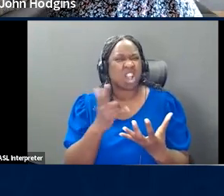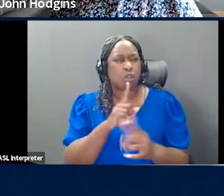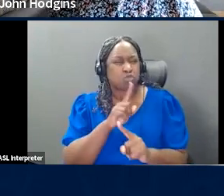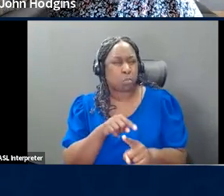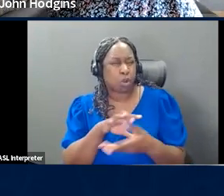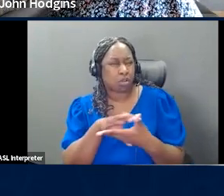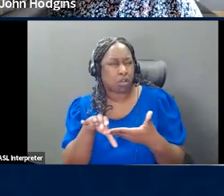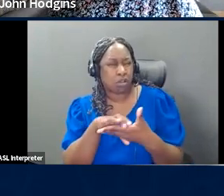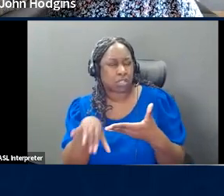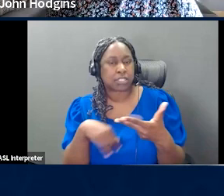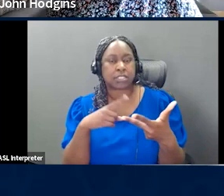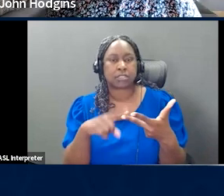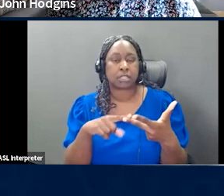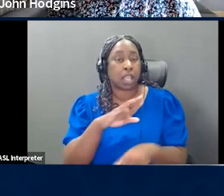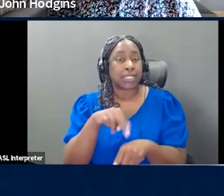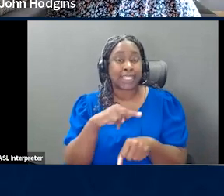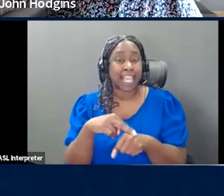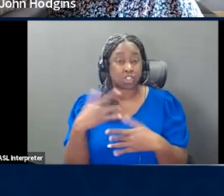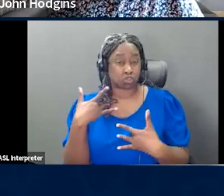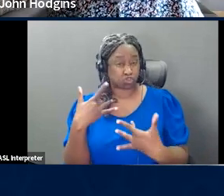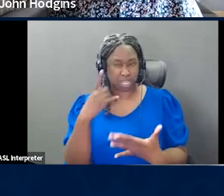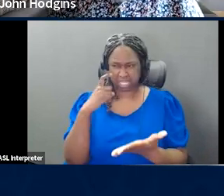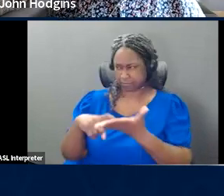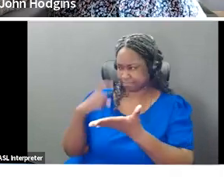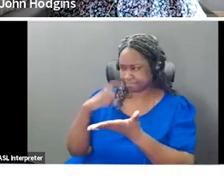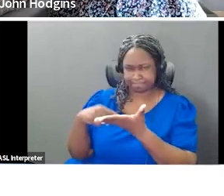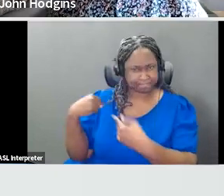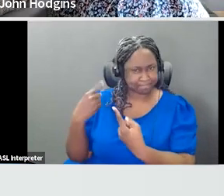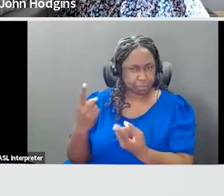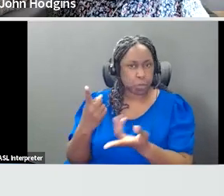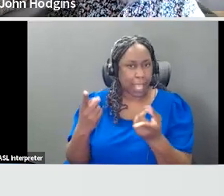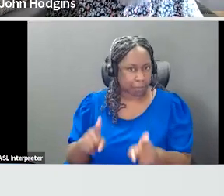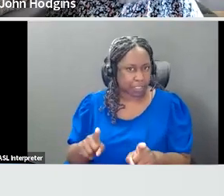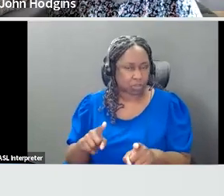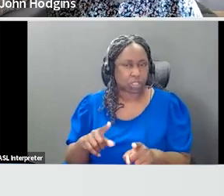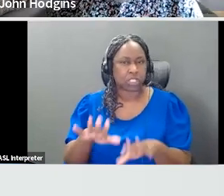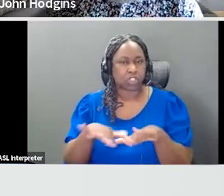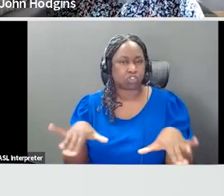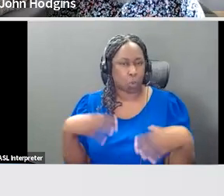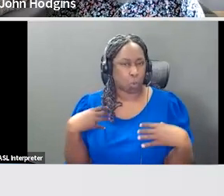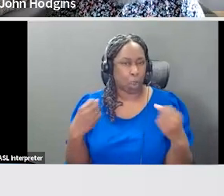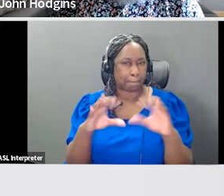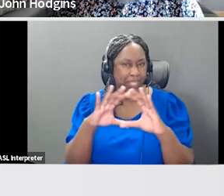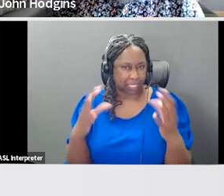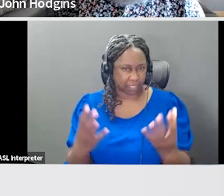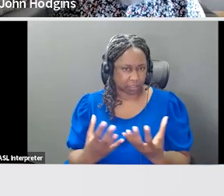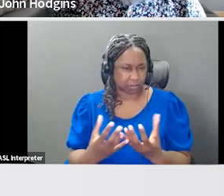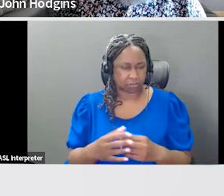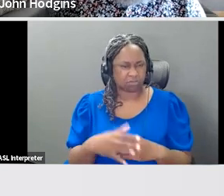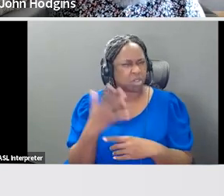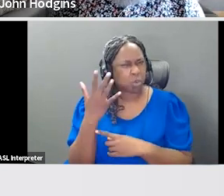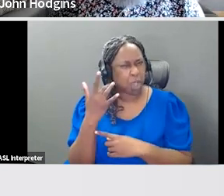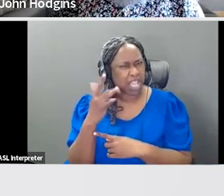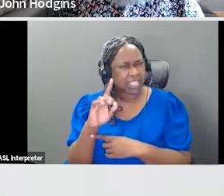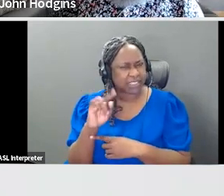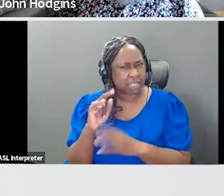it captures national trends on child well-being. Go to the next slide. So why do we do the data book? The data